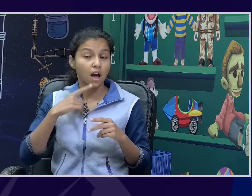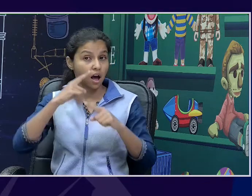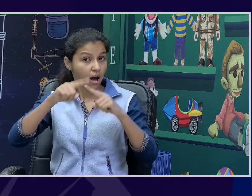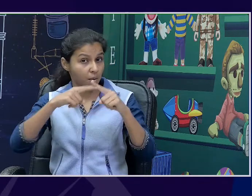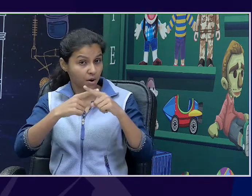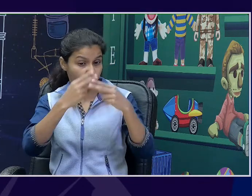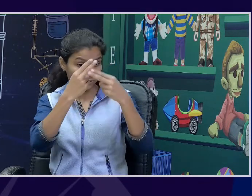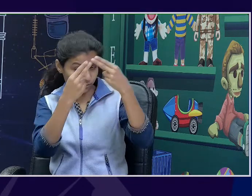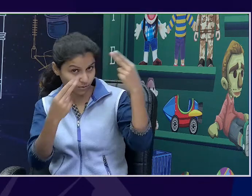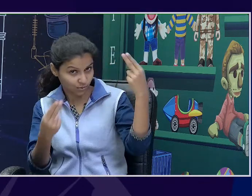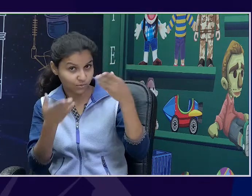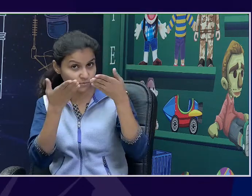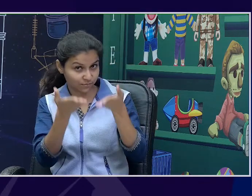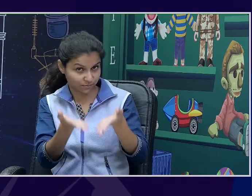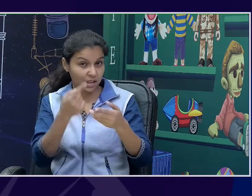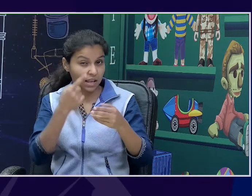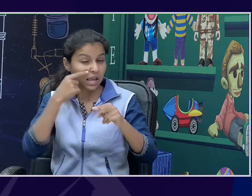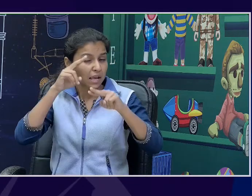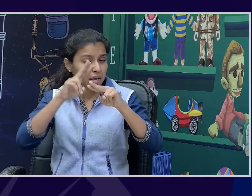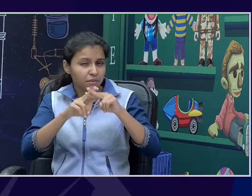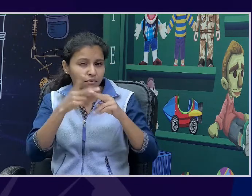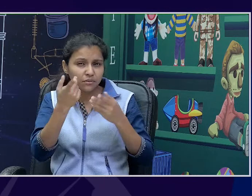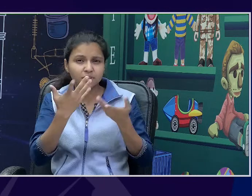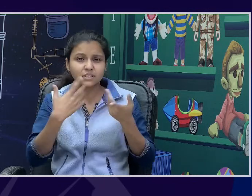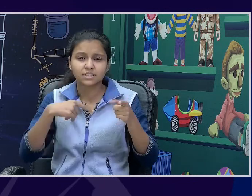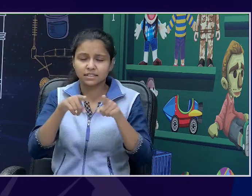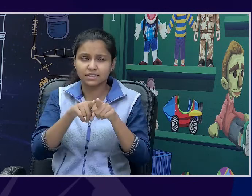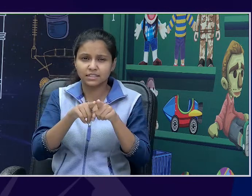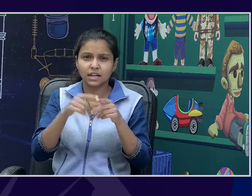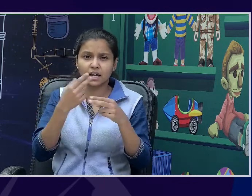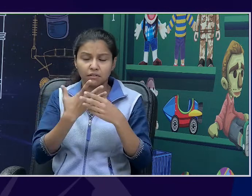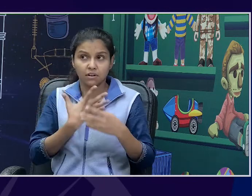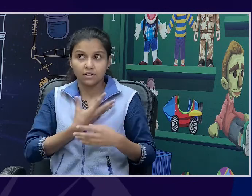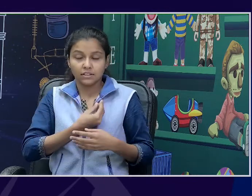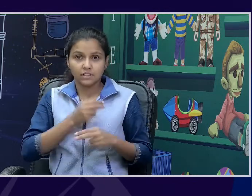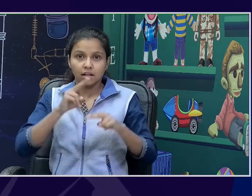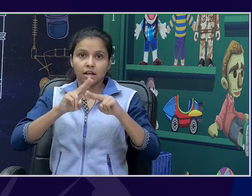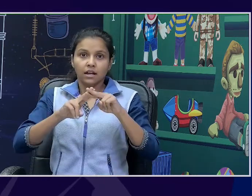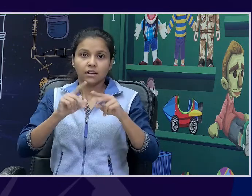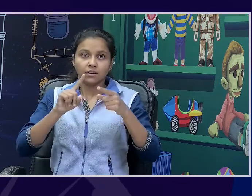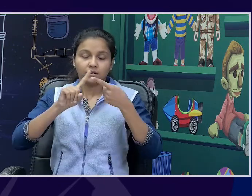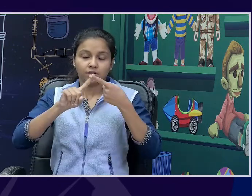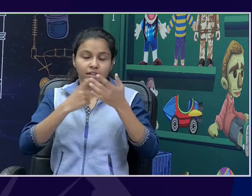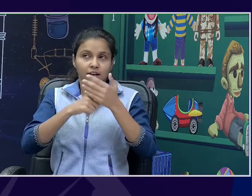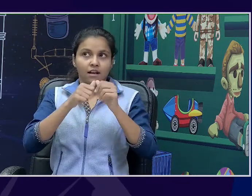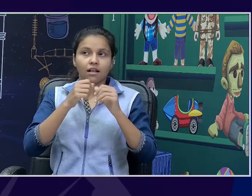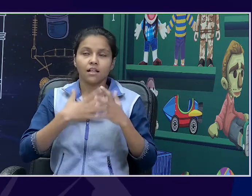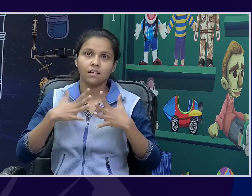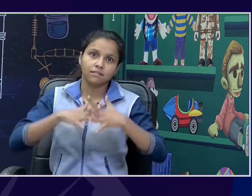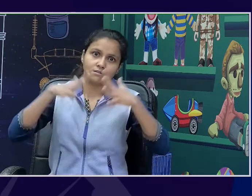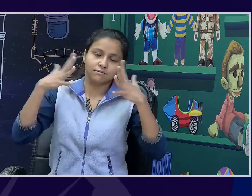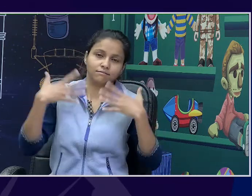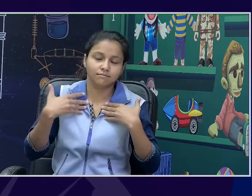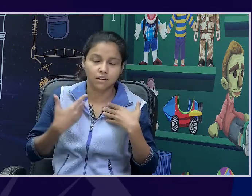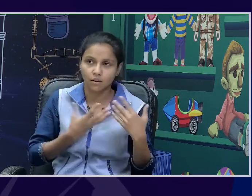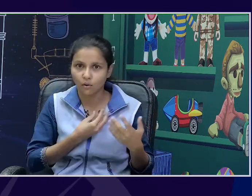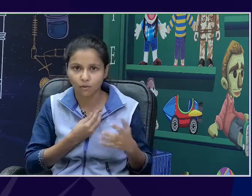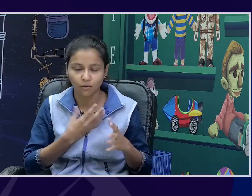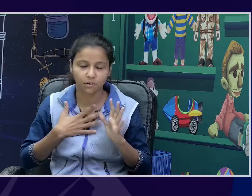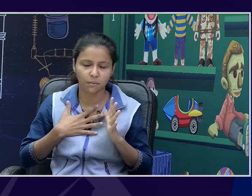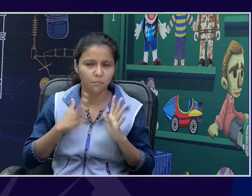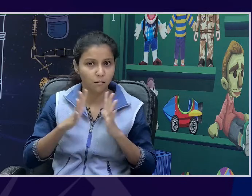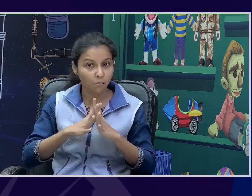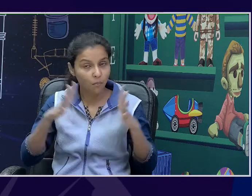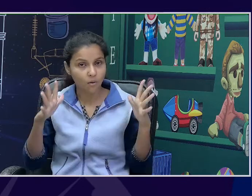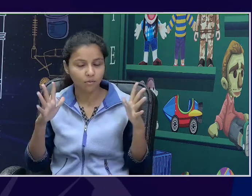about the story is that even if we have a fear which is very bigger than us, what we can do is we can